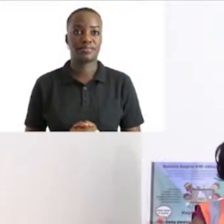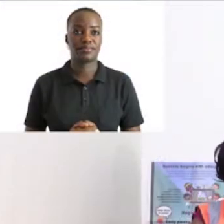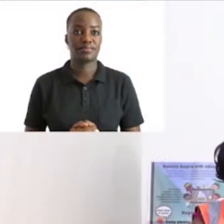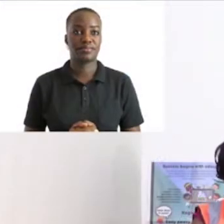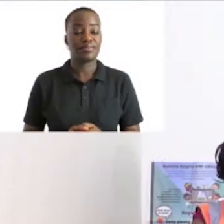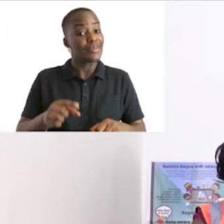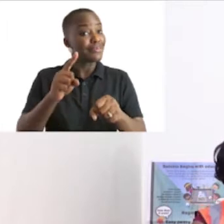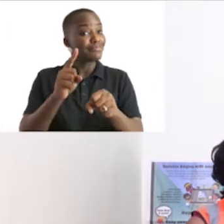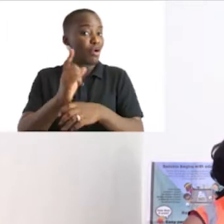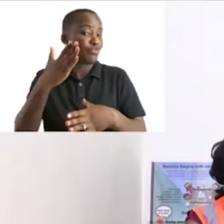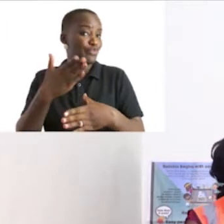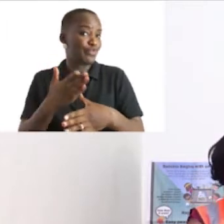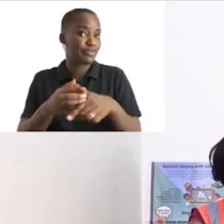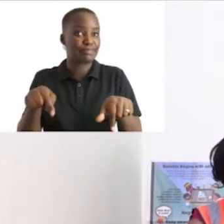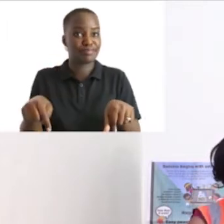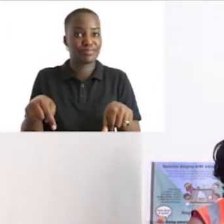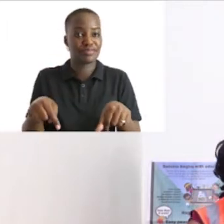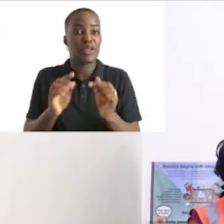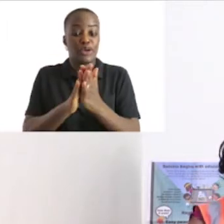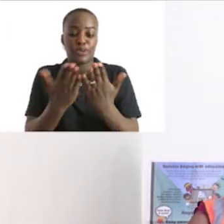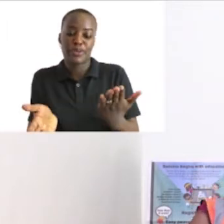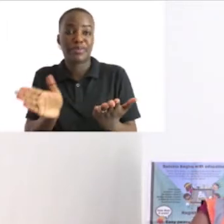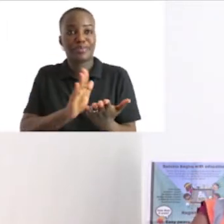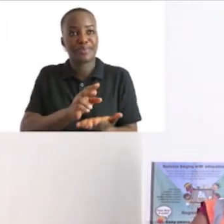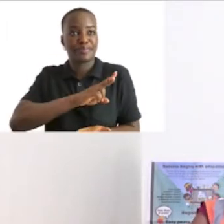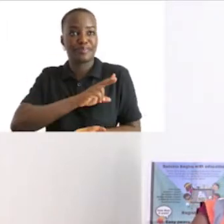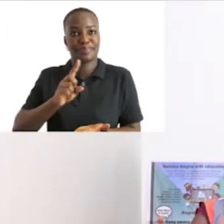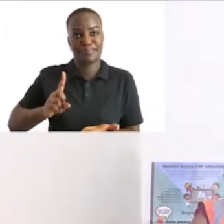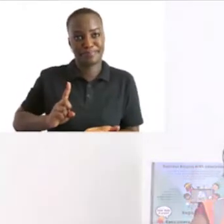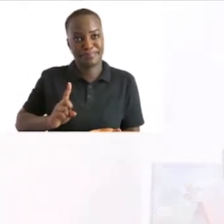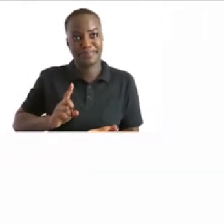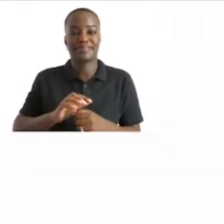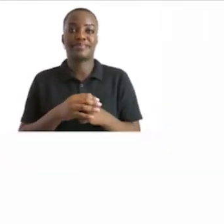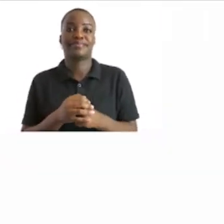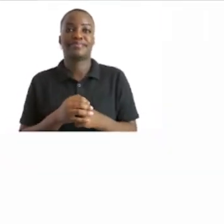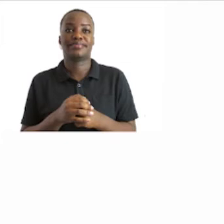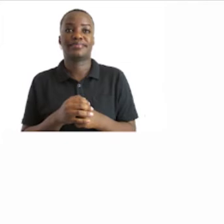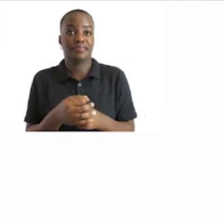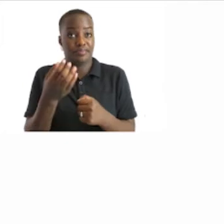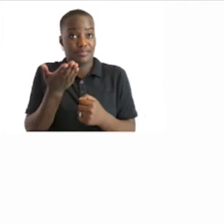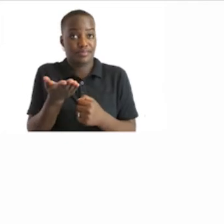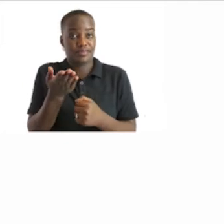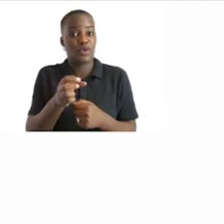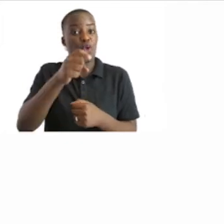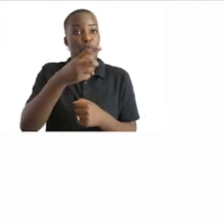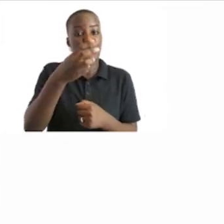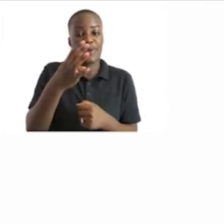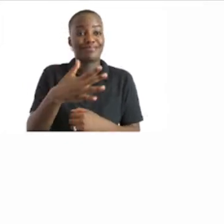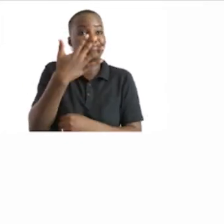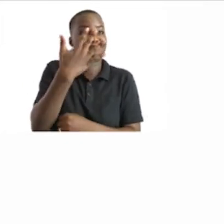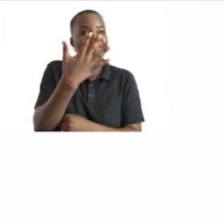Our first exercise can be found on page 21. Here we will be counting